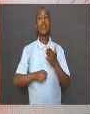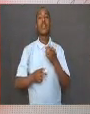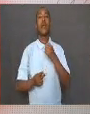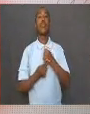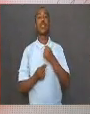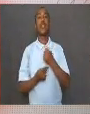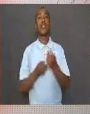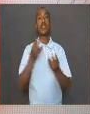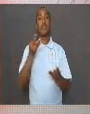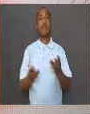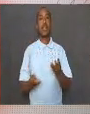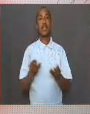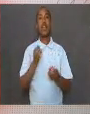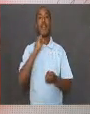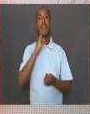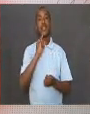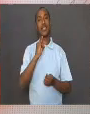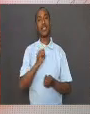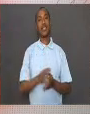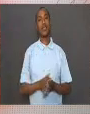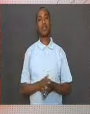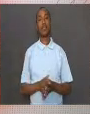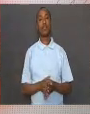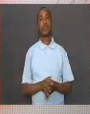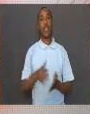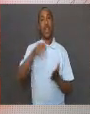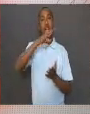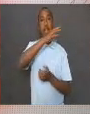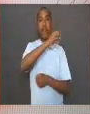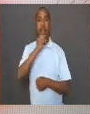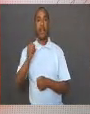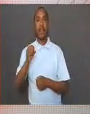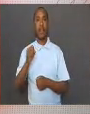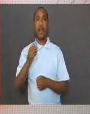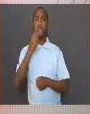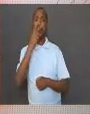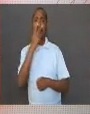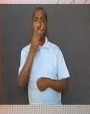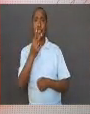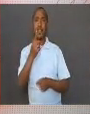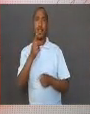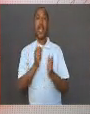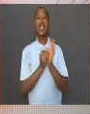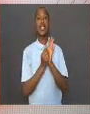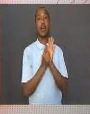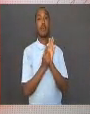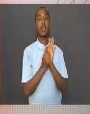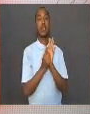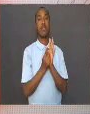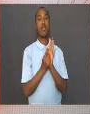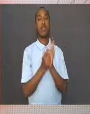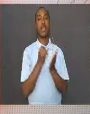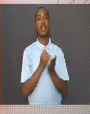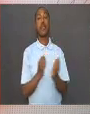the conservation of mass is, and have seen